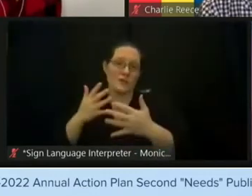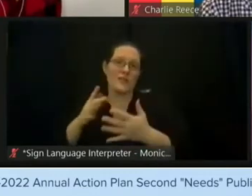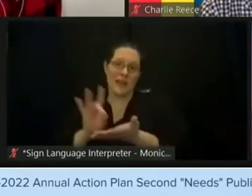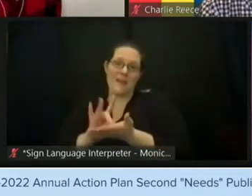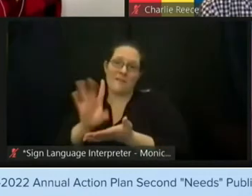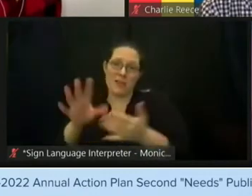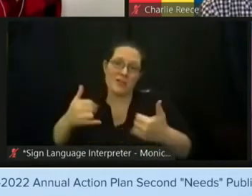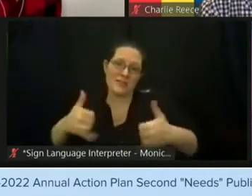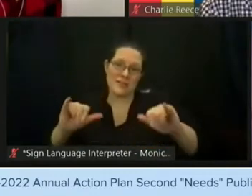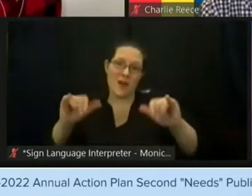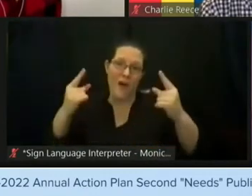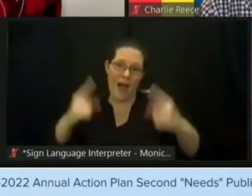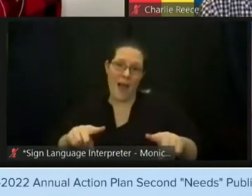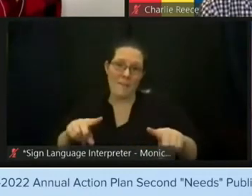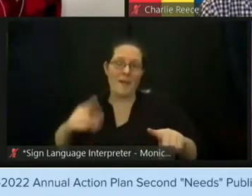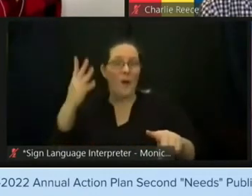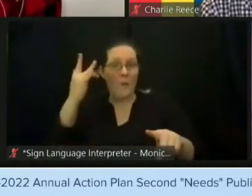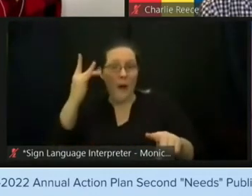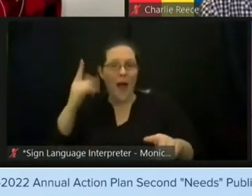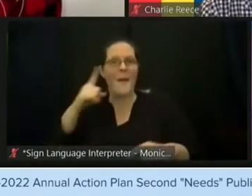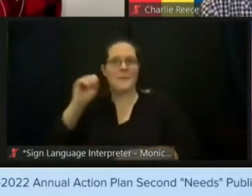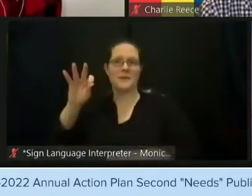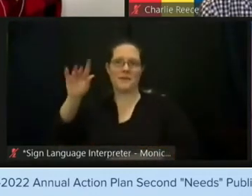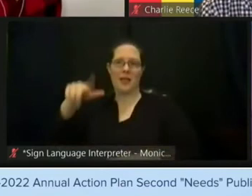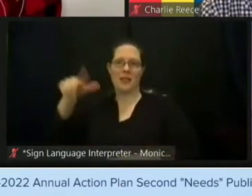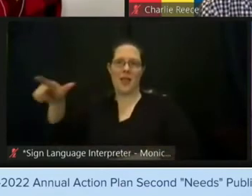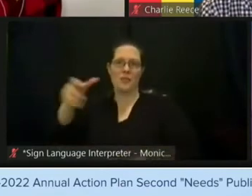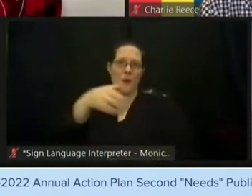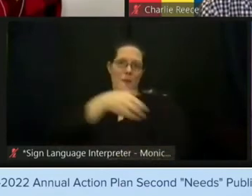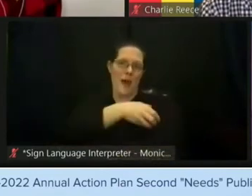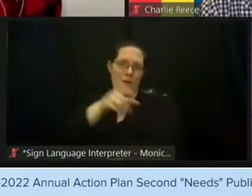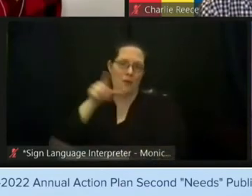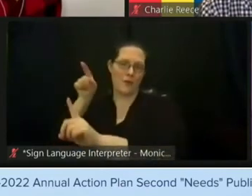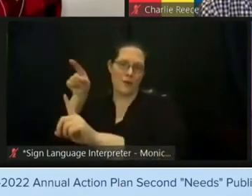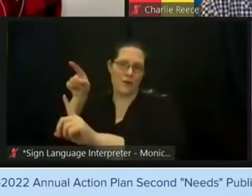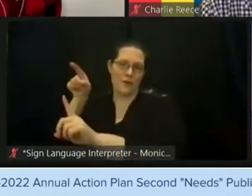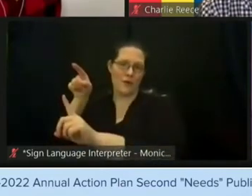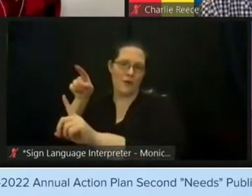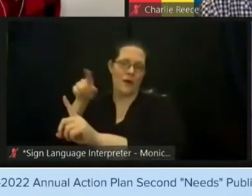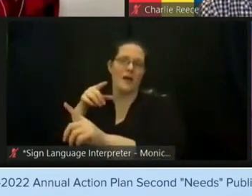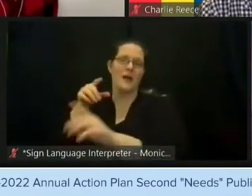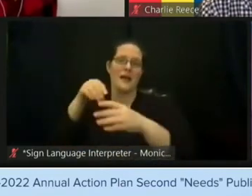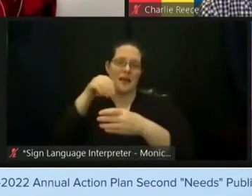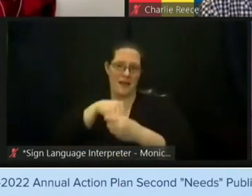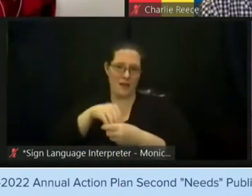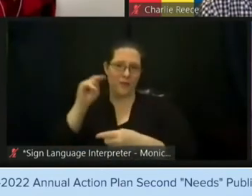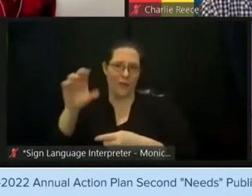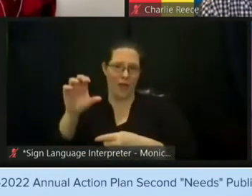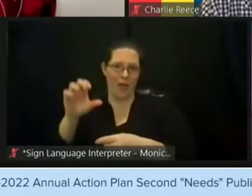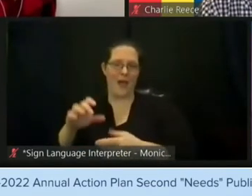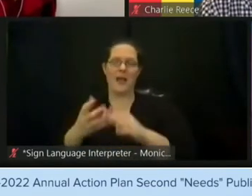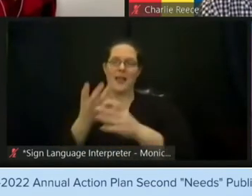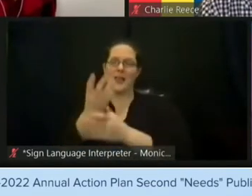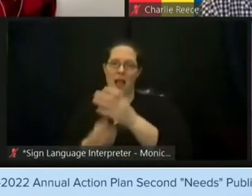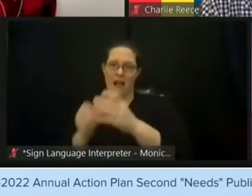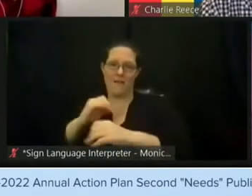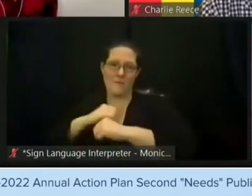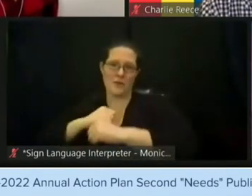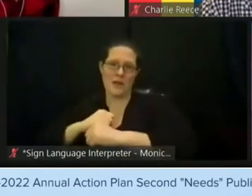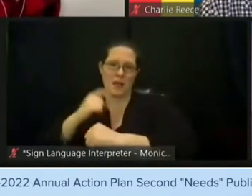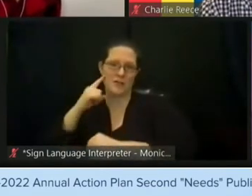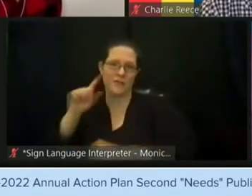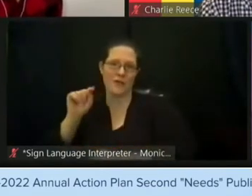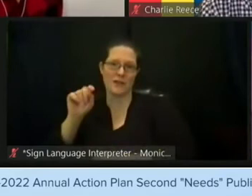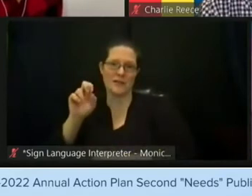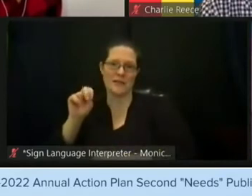Many of them because of the kinds of power that our landlords wield over us in the state and the lack of protections for tenants continued apace